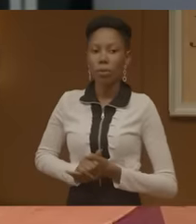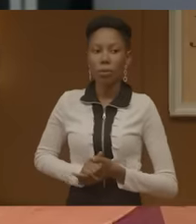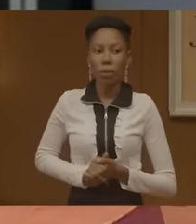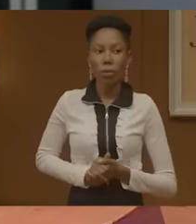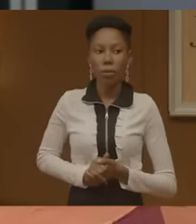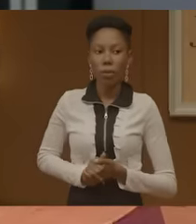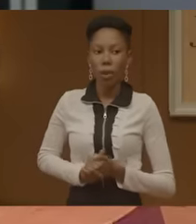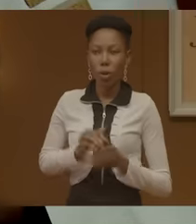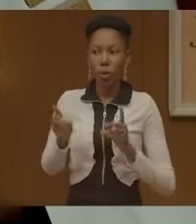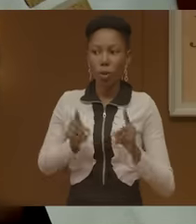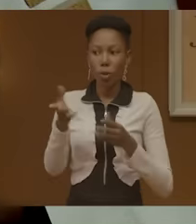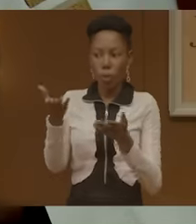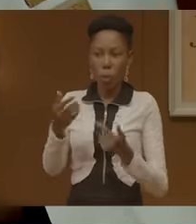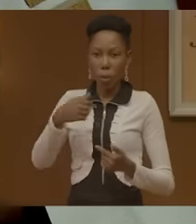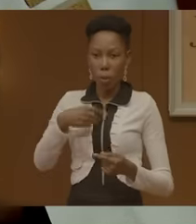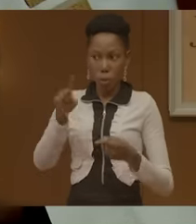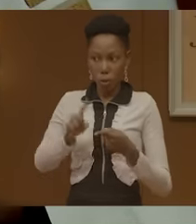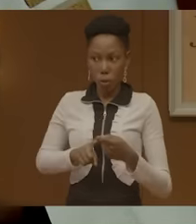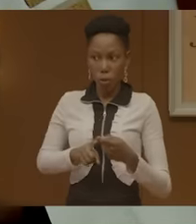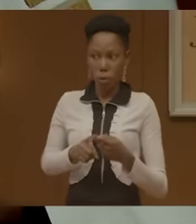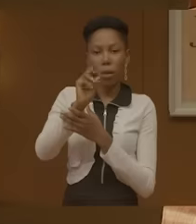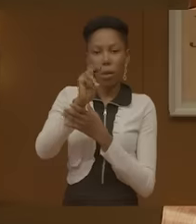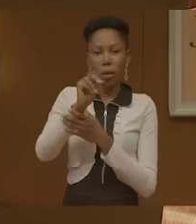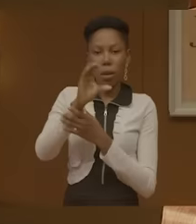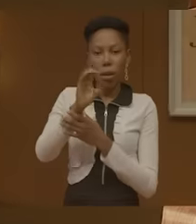Do you want me to recommend the two of you to marriage counselor?